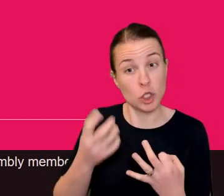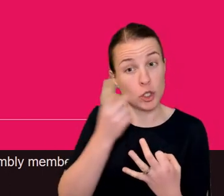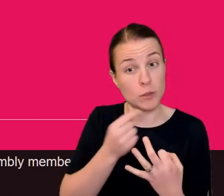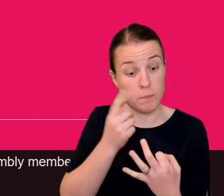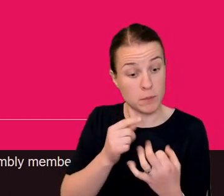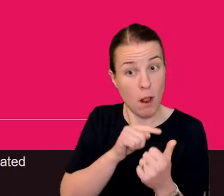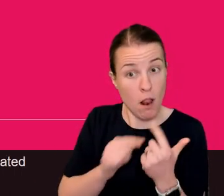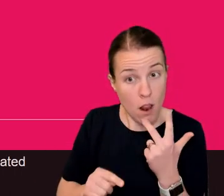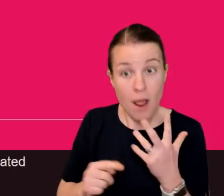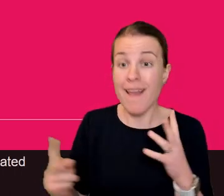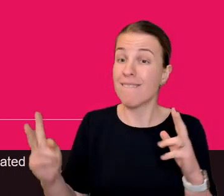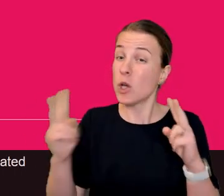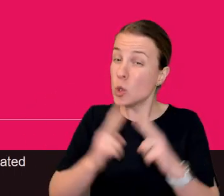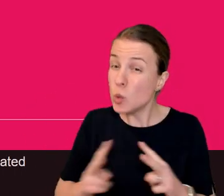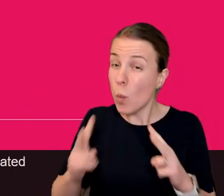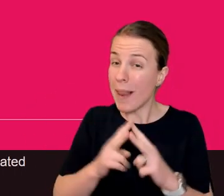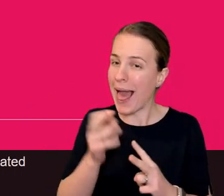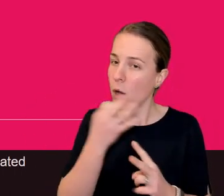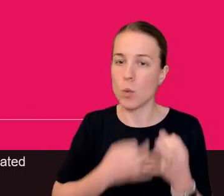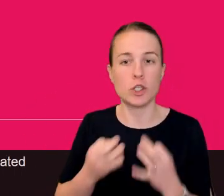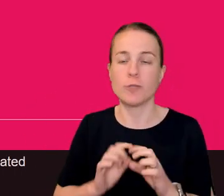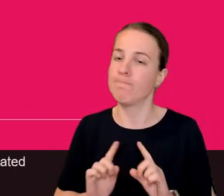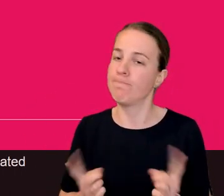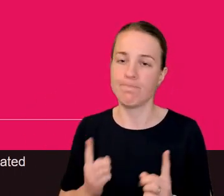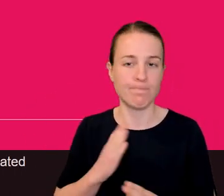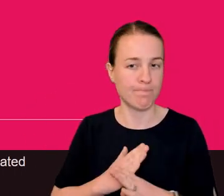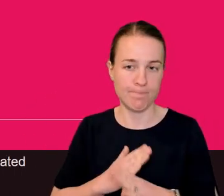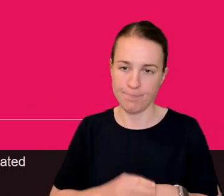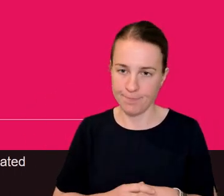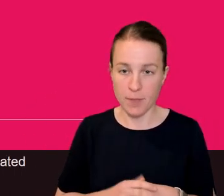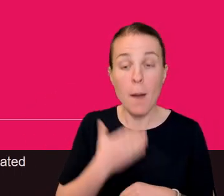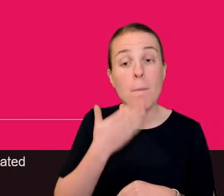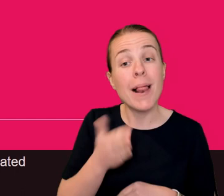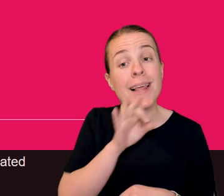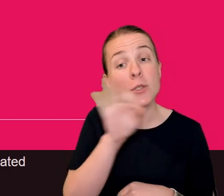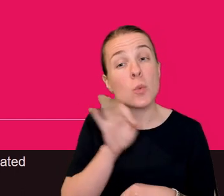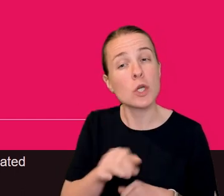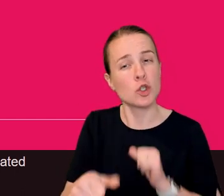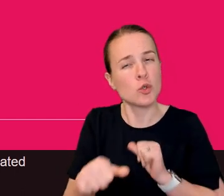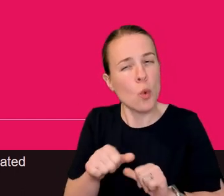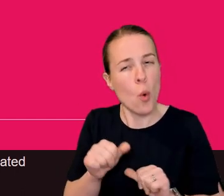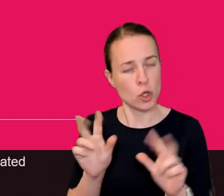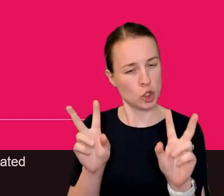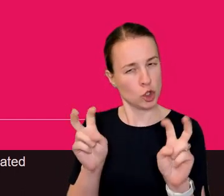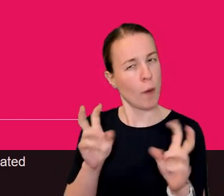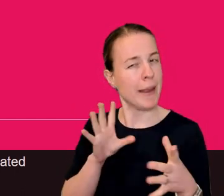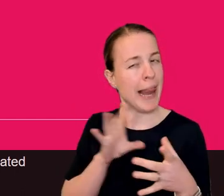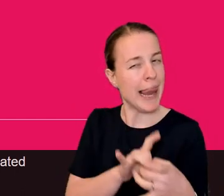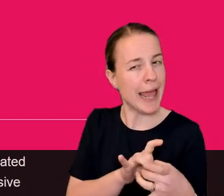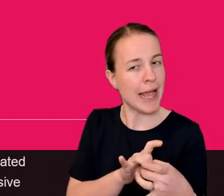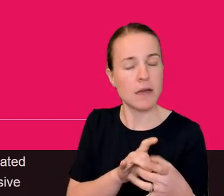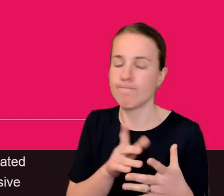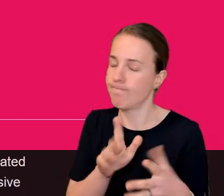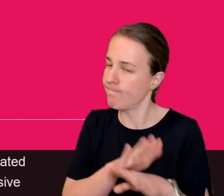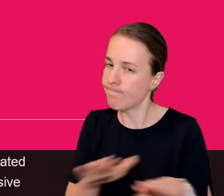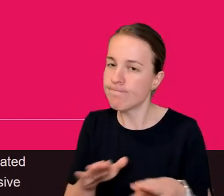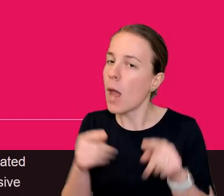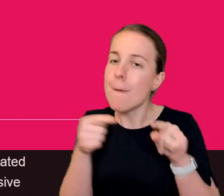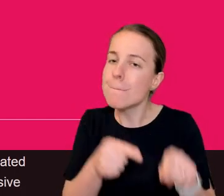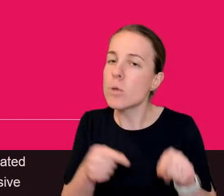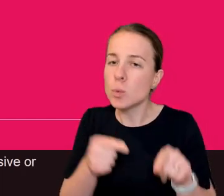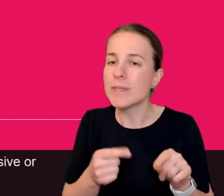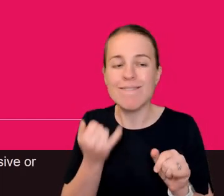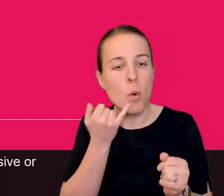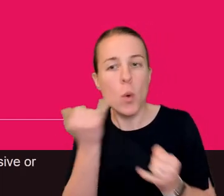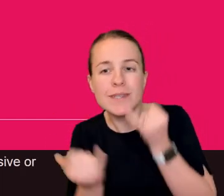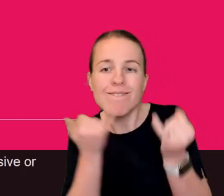be asked. Please keep your questions short and on topic and refrain from abusive or defamatory remarks. These will not be